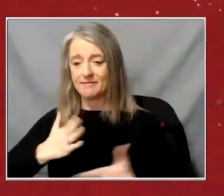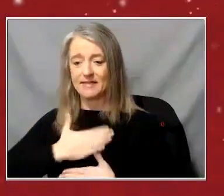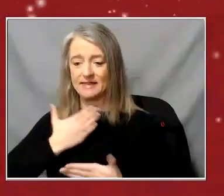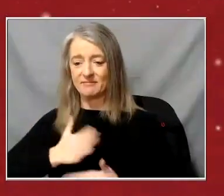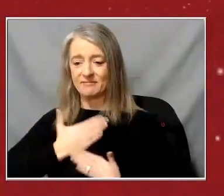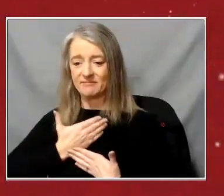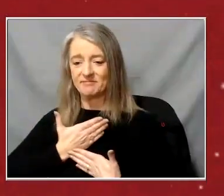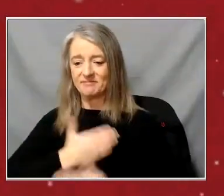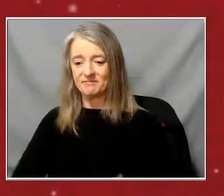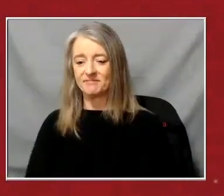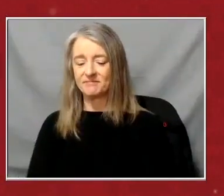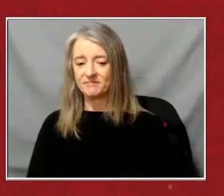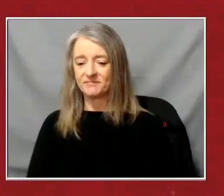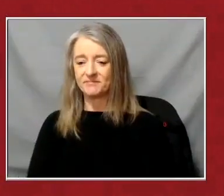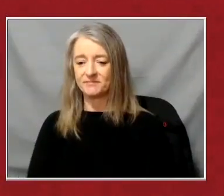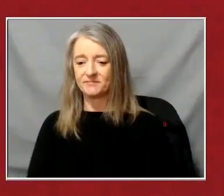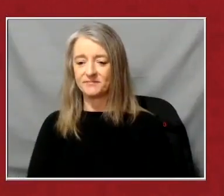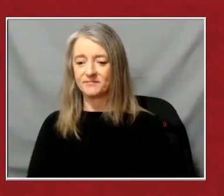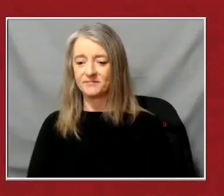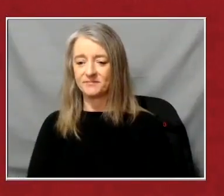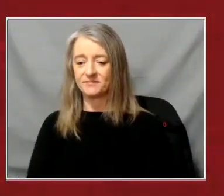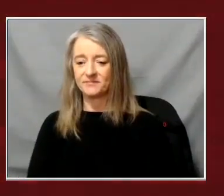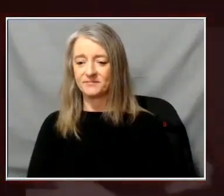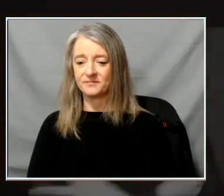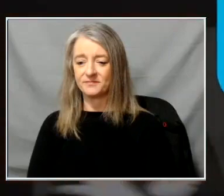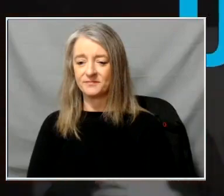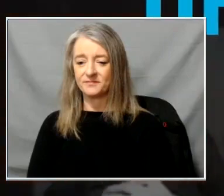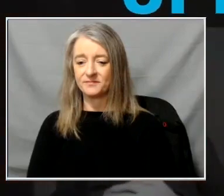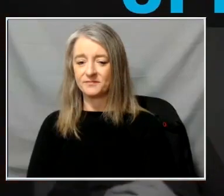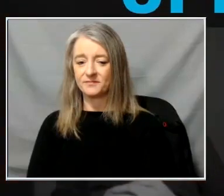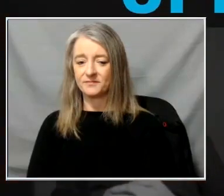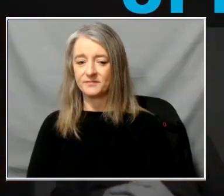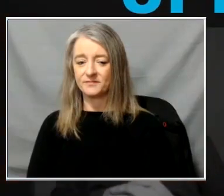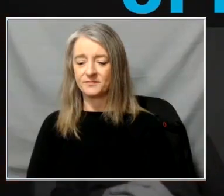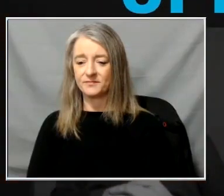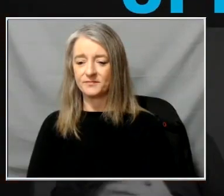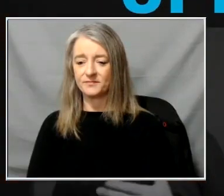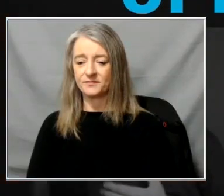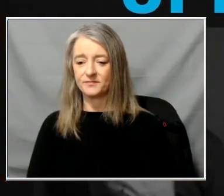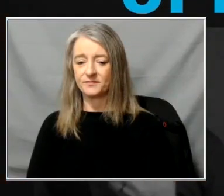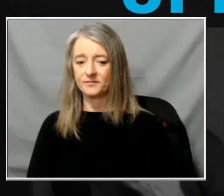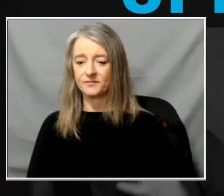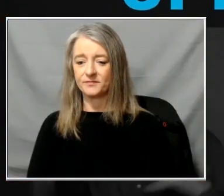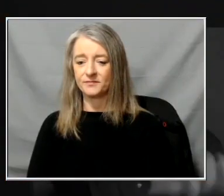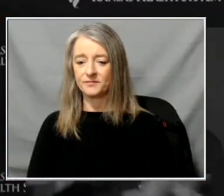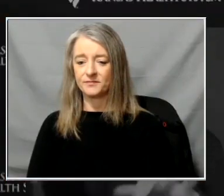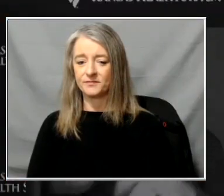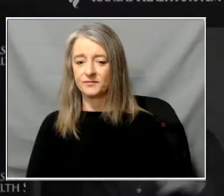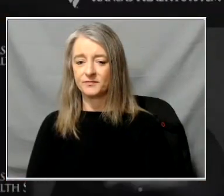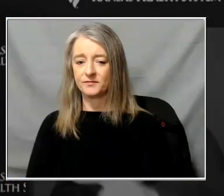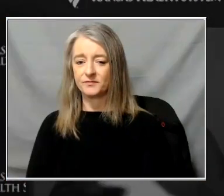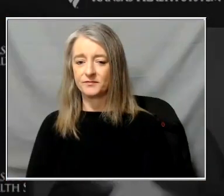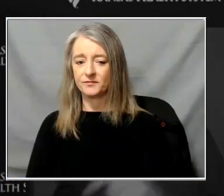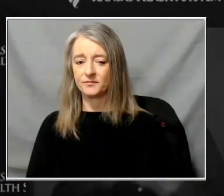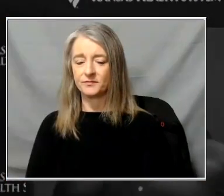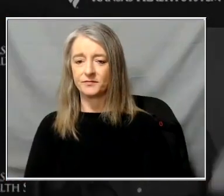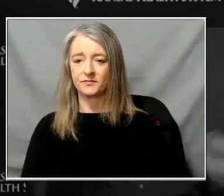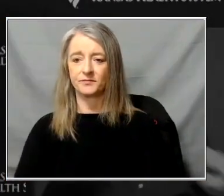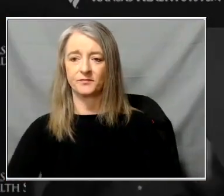go ahead and get it addressed. Don't avoid a problem. Face it, and there are a ton of healthcare providers who